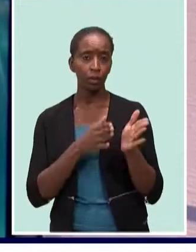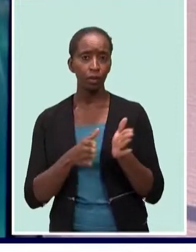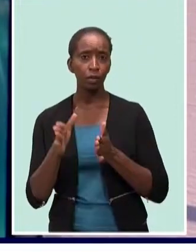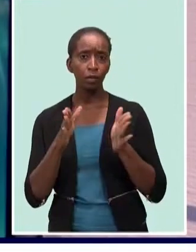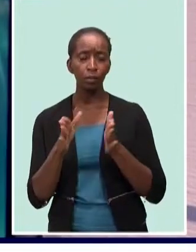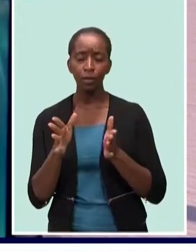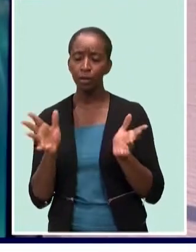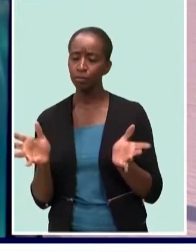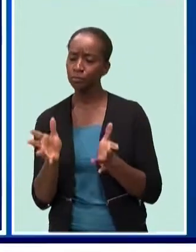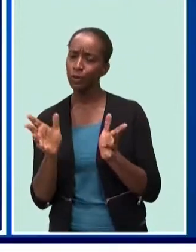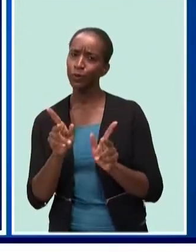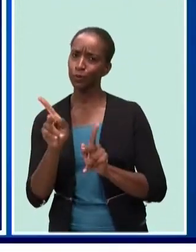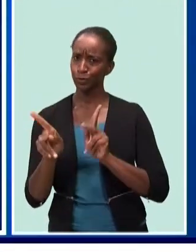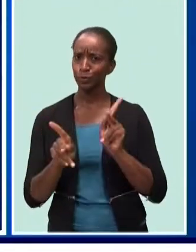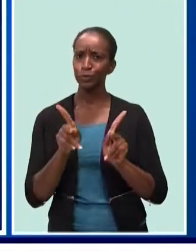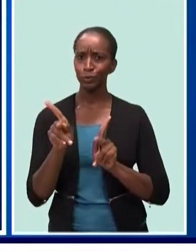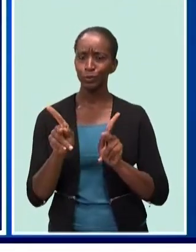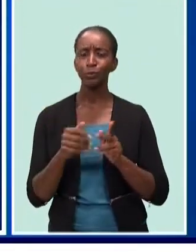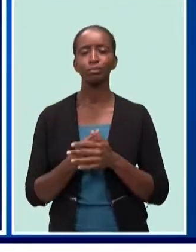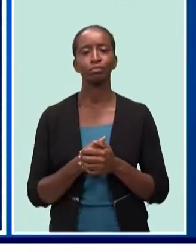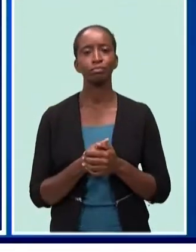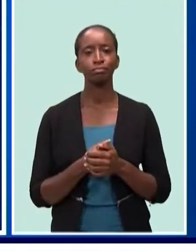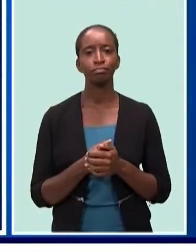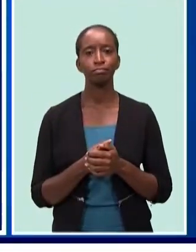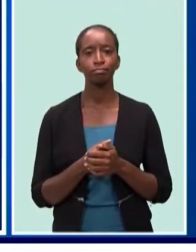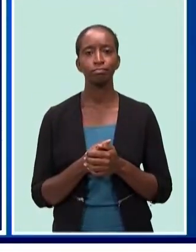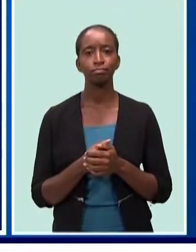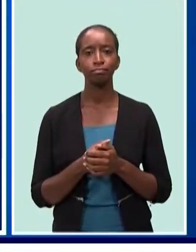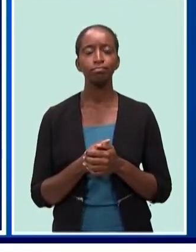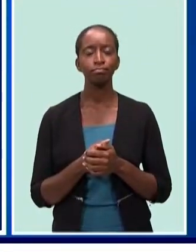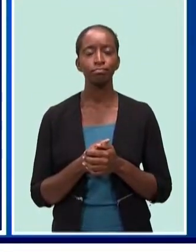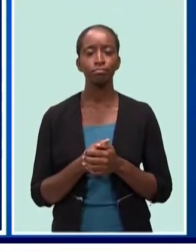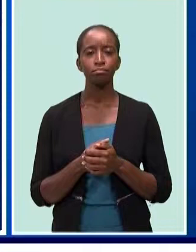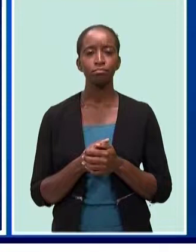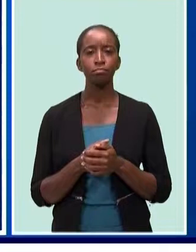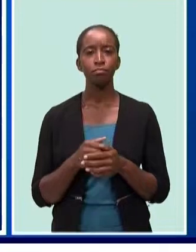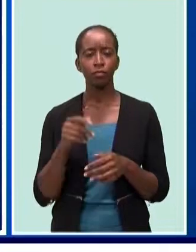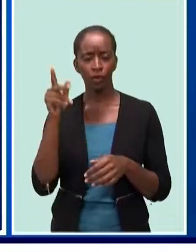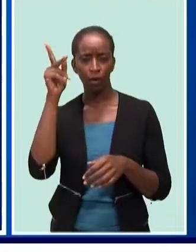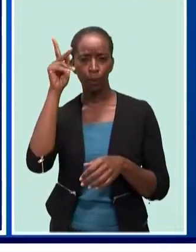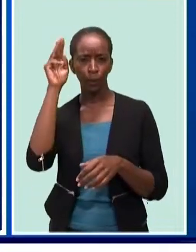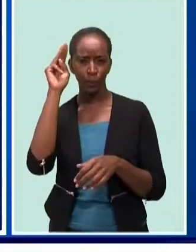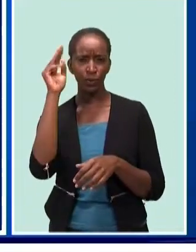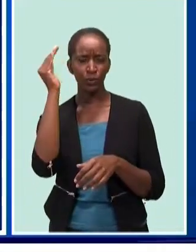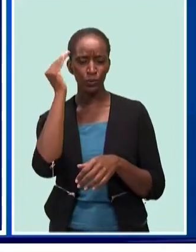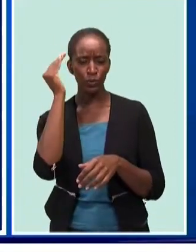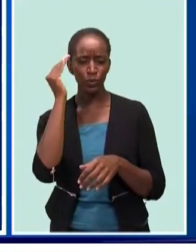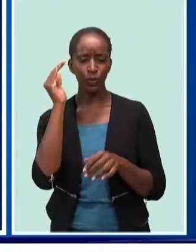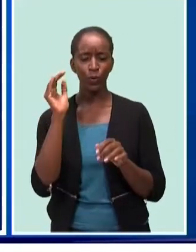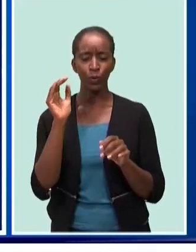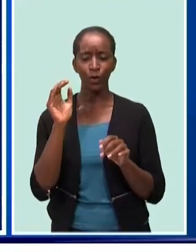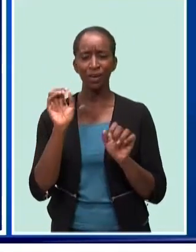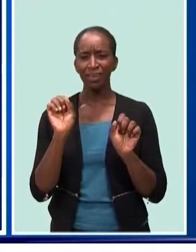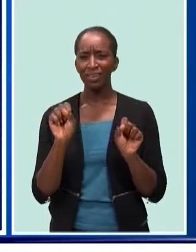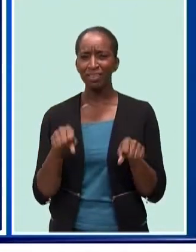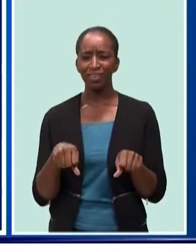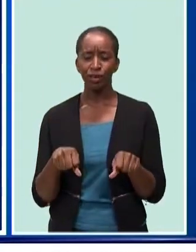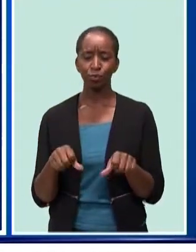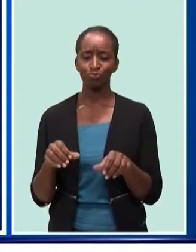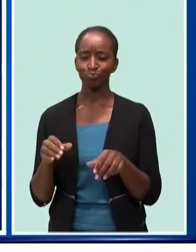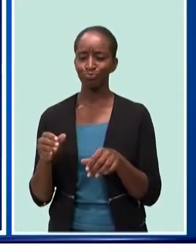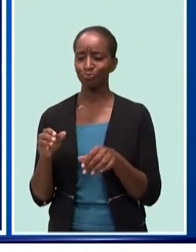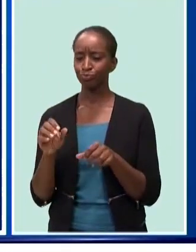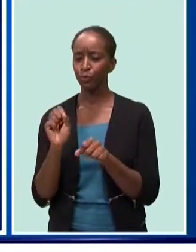Barbados. The declaration of the Prime Minister that we cannot cut our way to growth is welcomed by the Barbados Chamber of Commerce and Industry, as it is